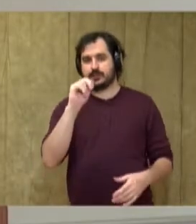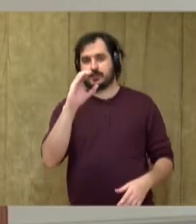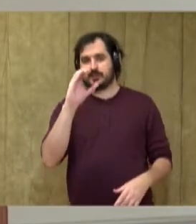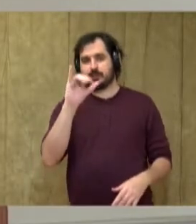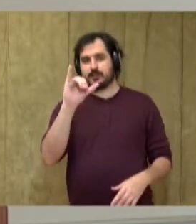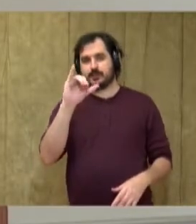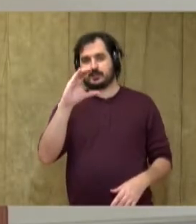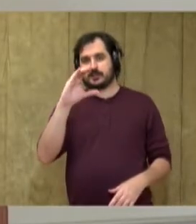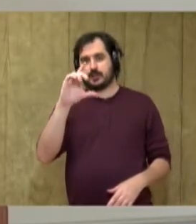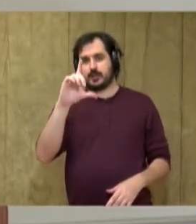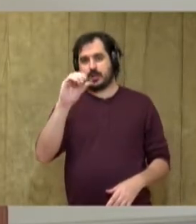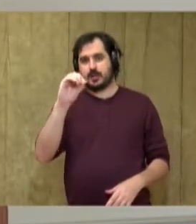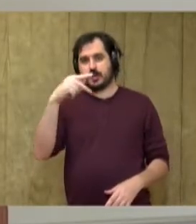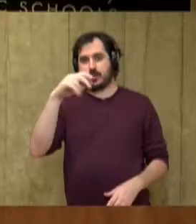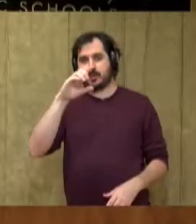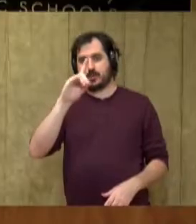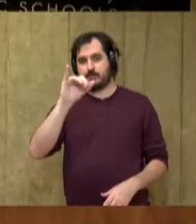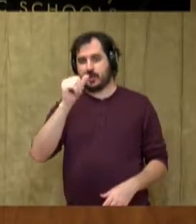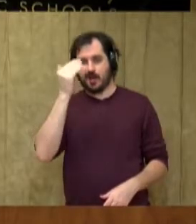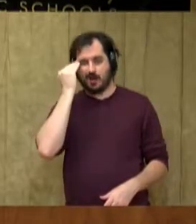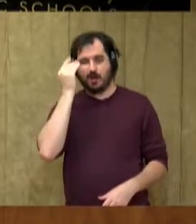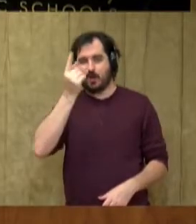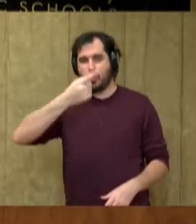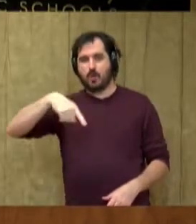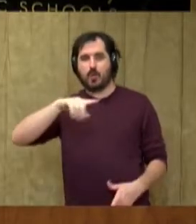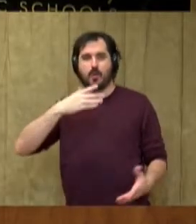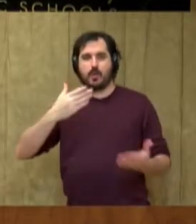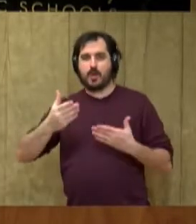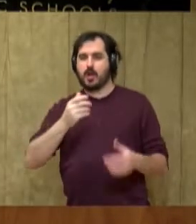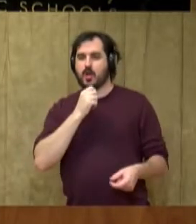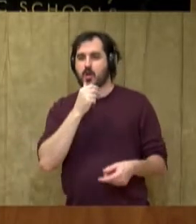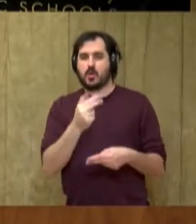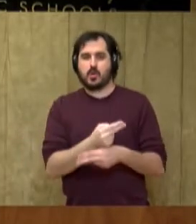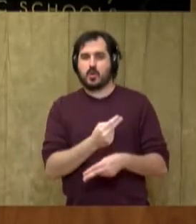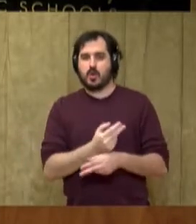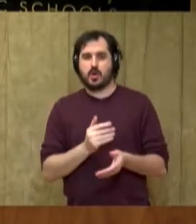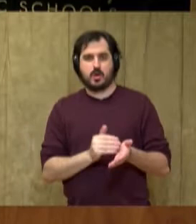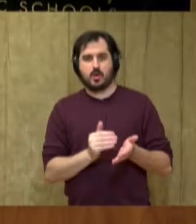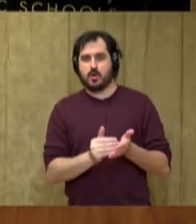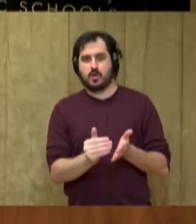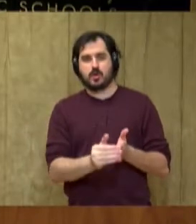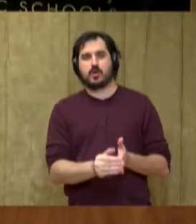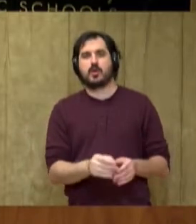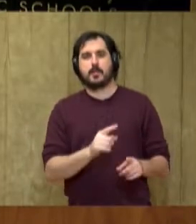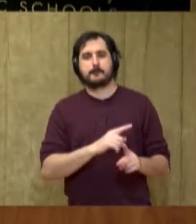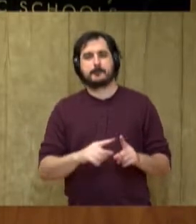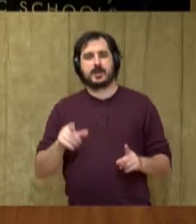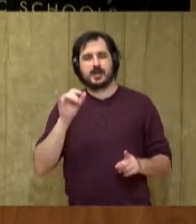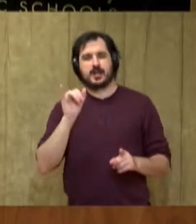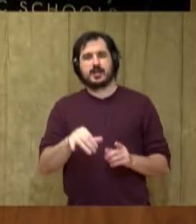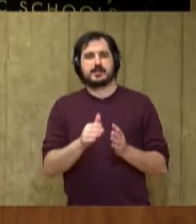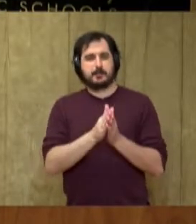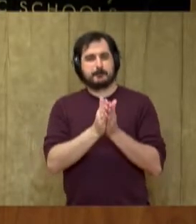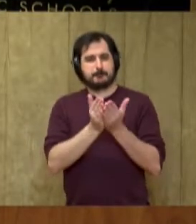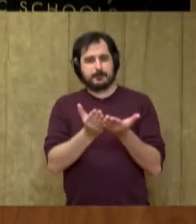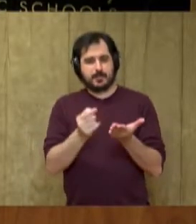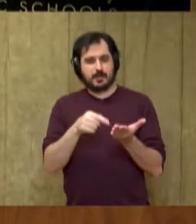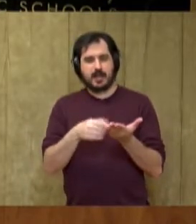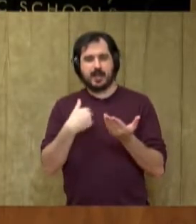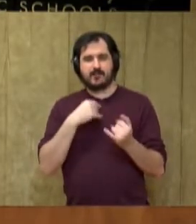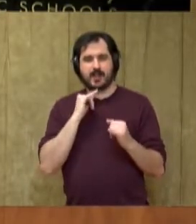lot. Y'all would rather use Google. But encyclopedias or biographies or textbooks or interviews,